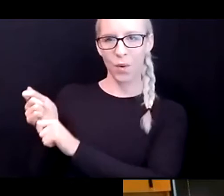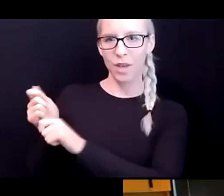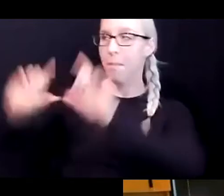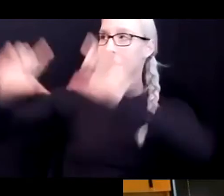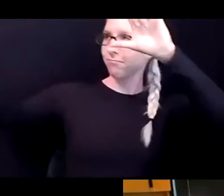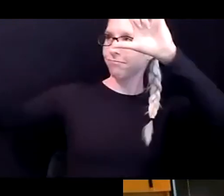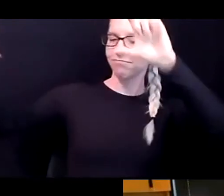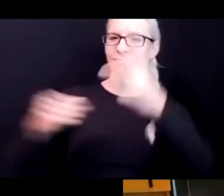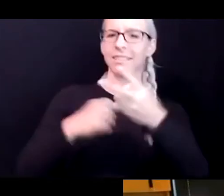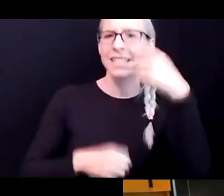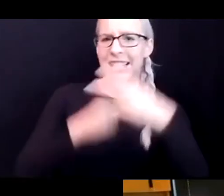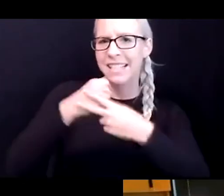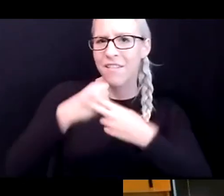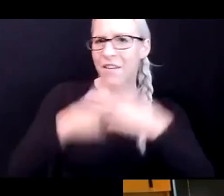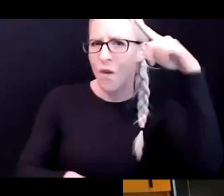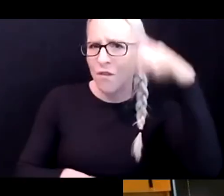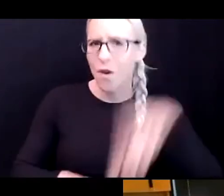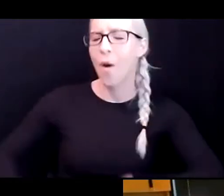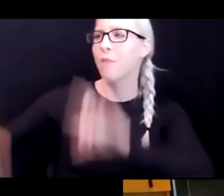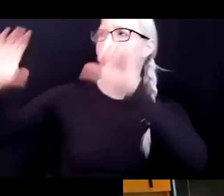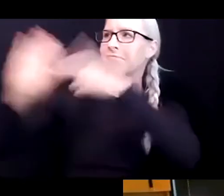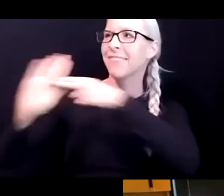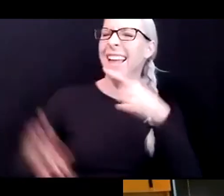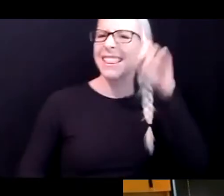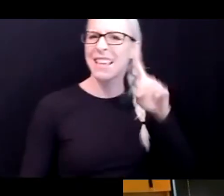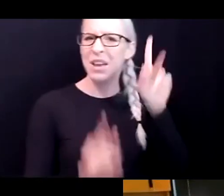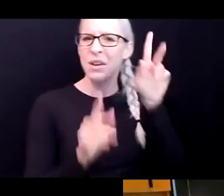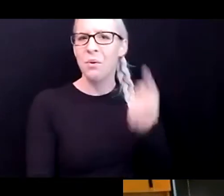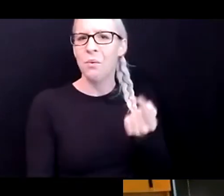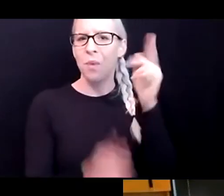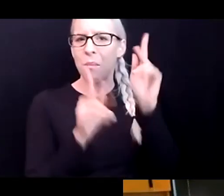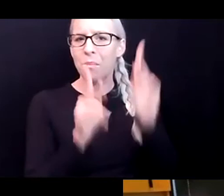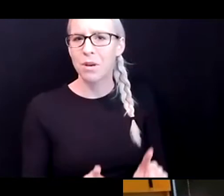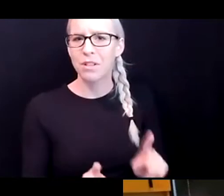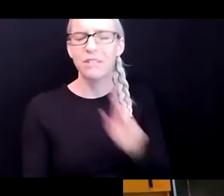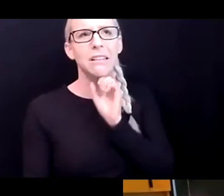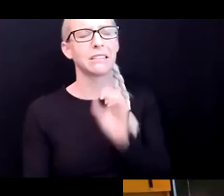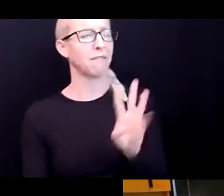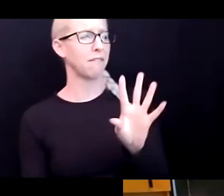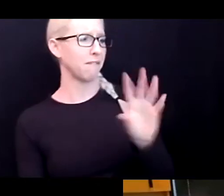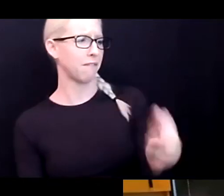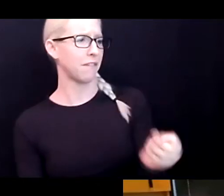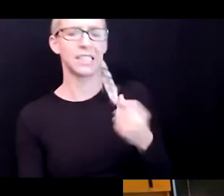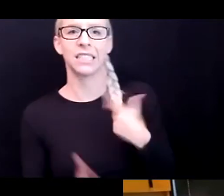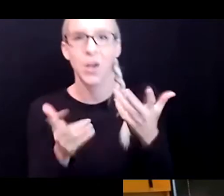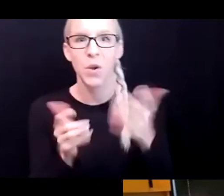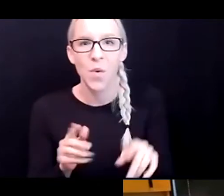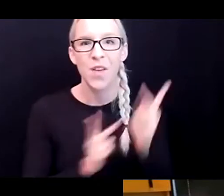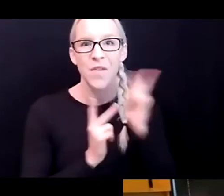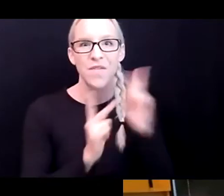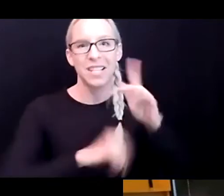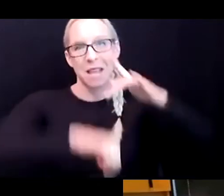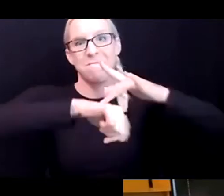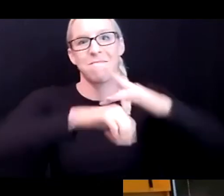is him and his sister, and I think he was in his 50s, if I'm not mistaken, and he always had this lifelong dream of going to Jamaica. And so I need to